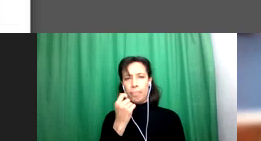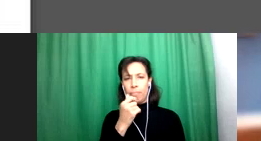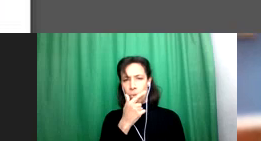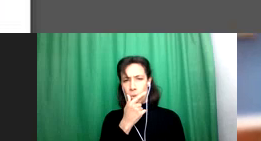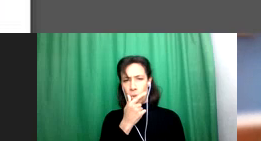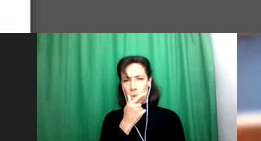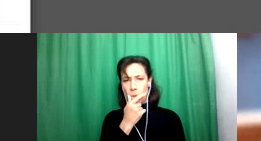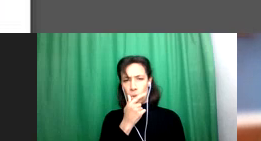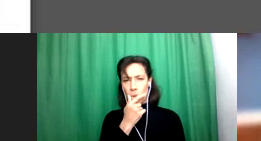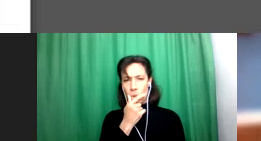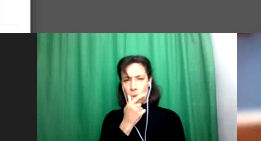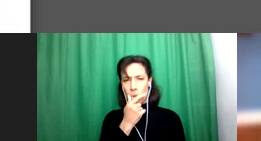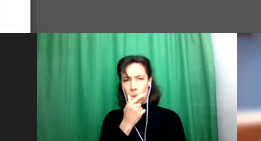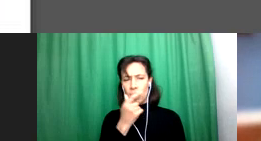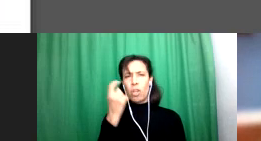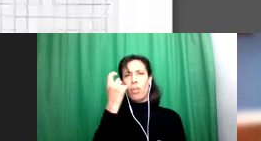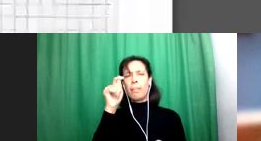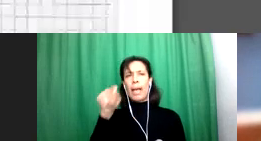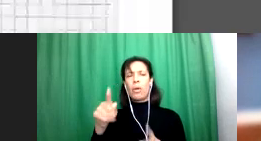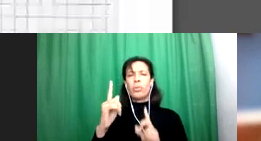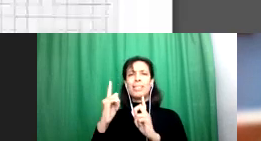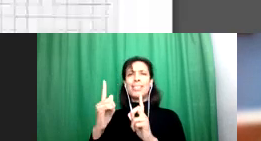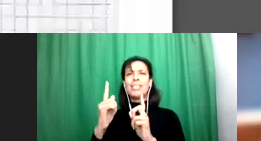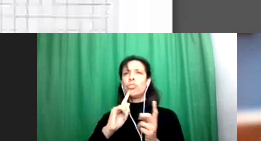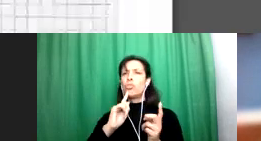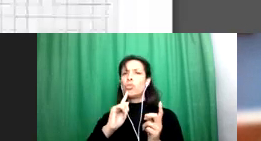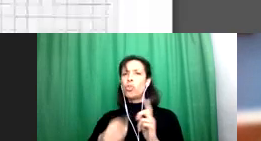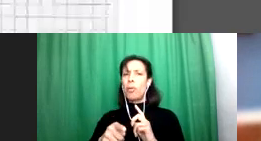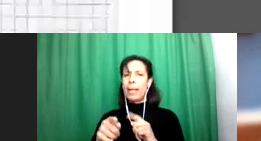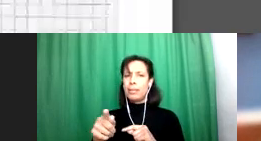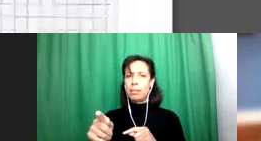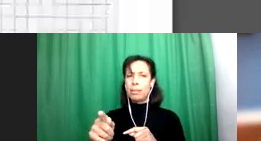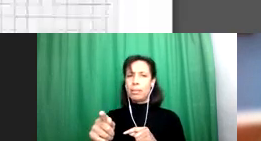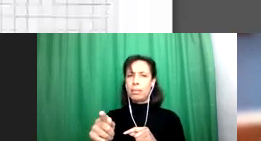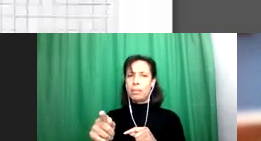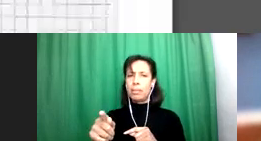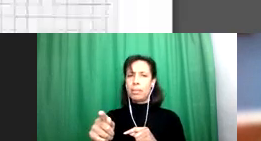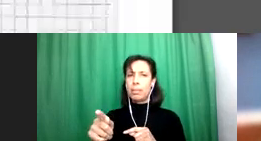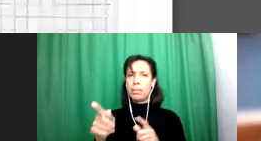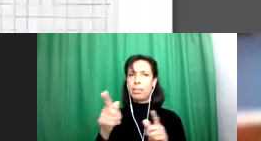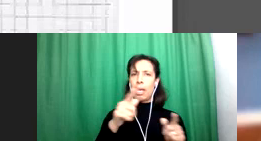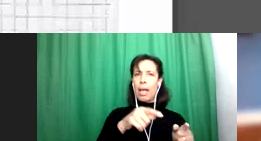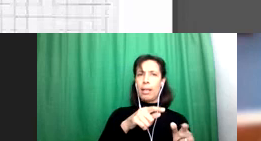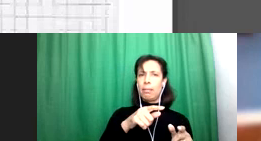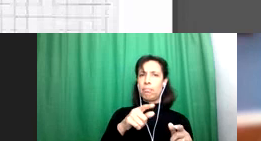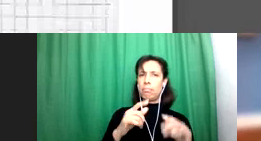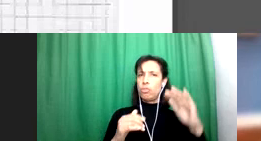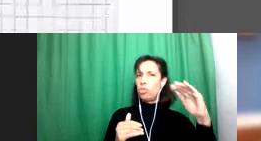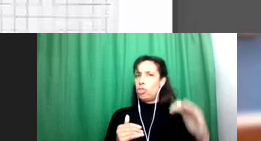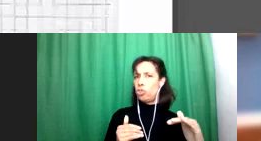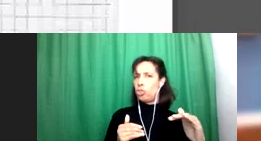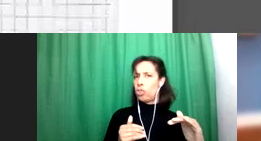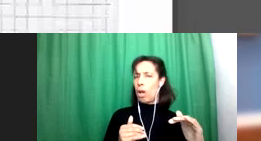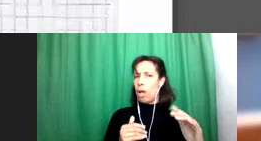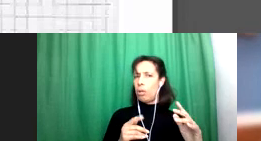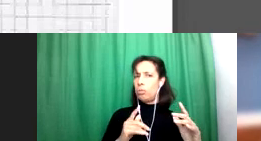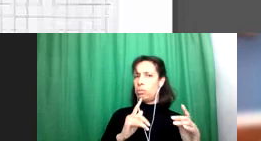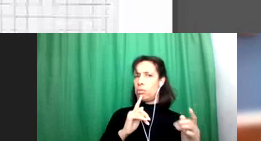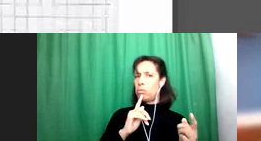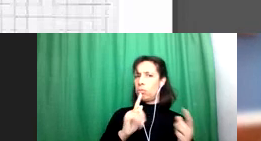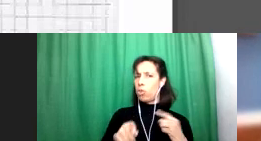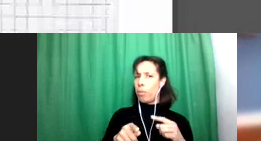what's the teacher's comment and what's the child's comment. Got some ticks